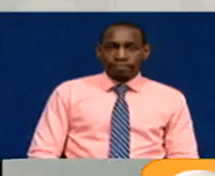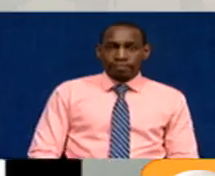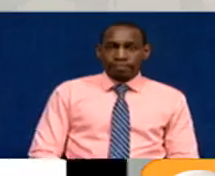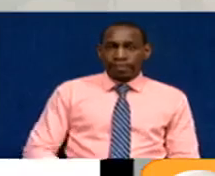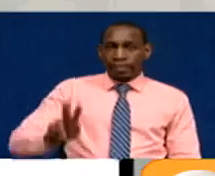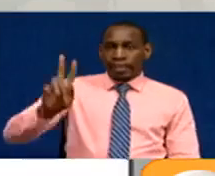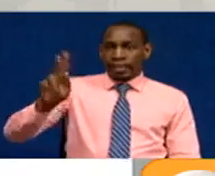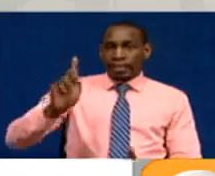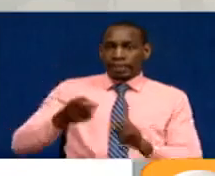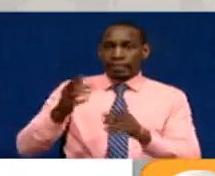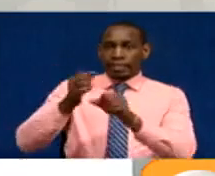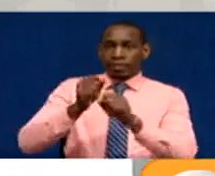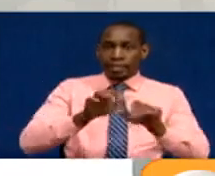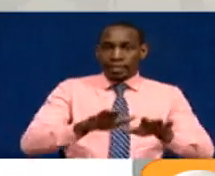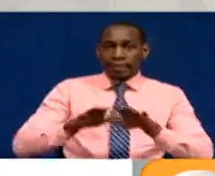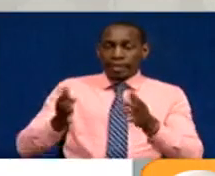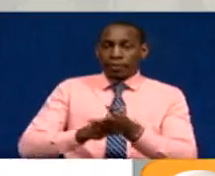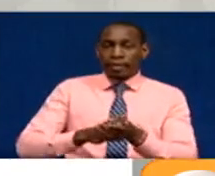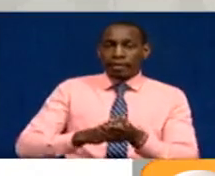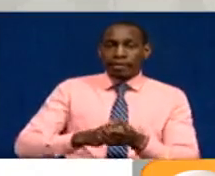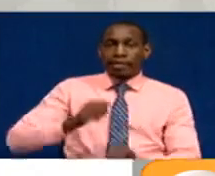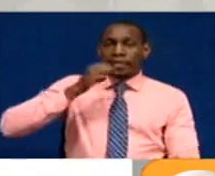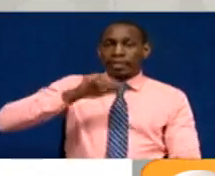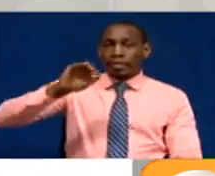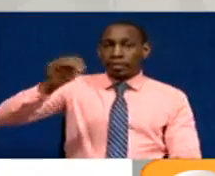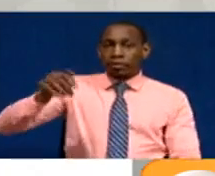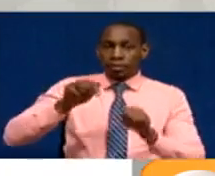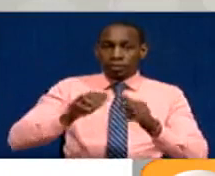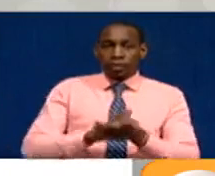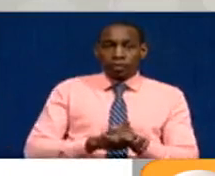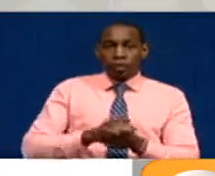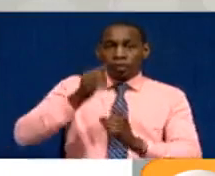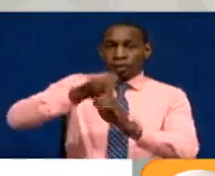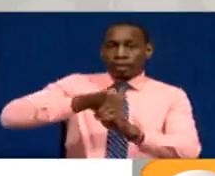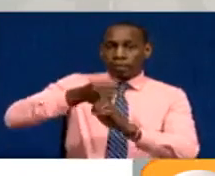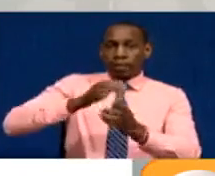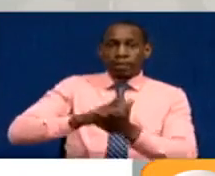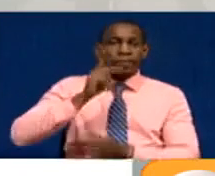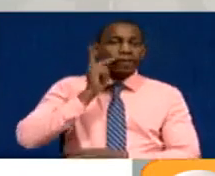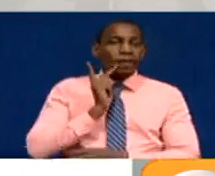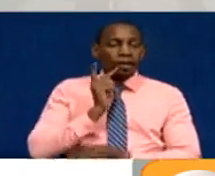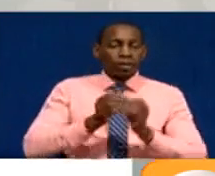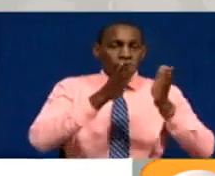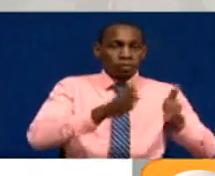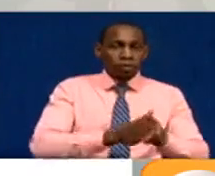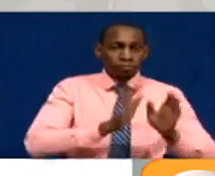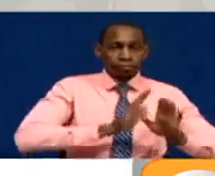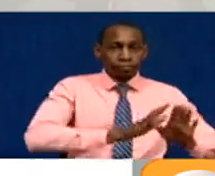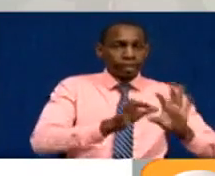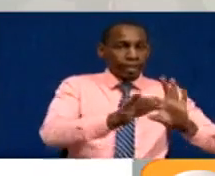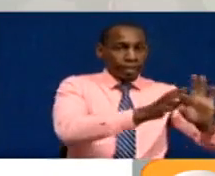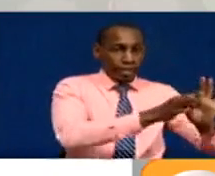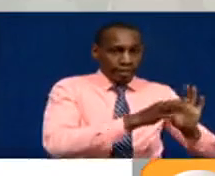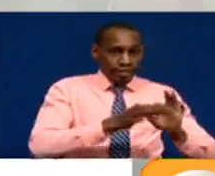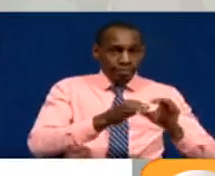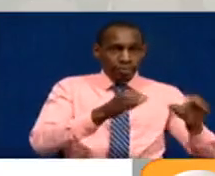The Kenya Kwanza Alliance campaigned in Mwingi in Kitui County today with appeals to Wiper leader Kalonzo Musyoka to ditch